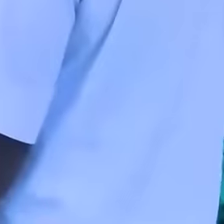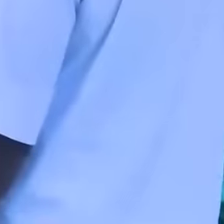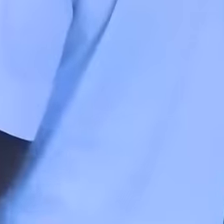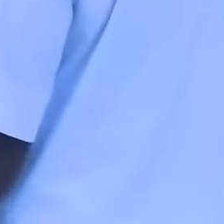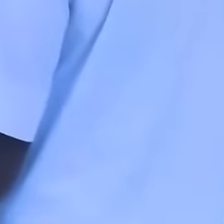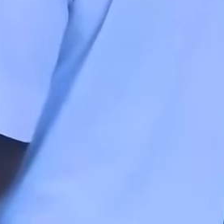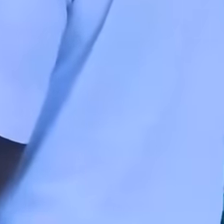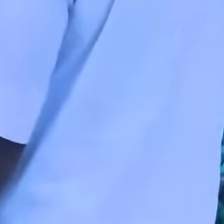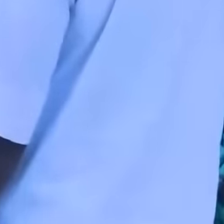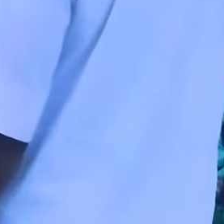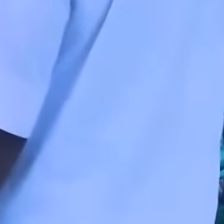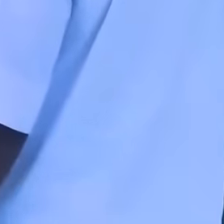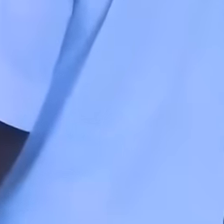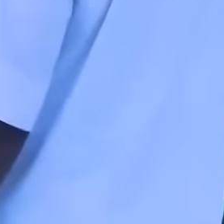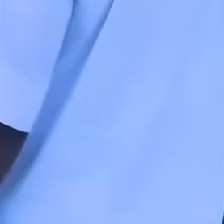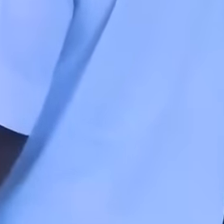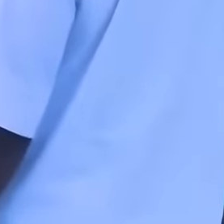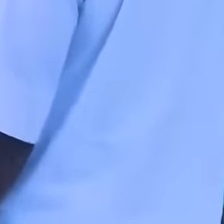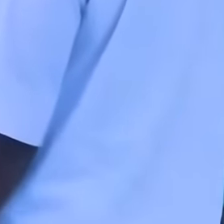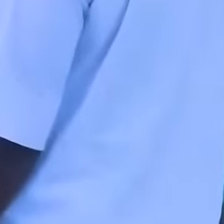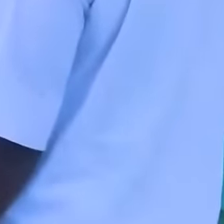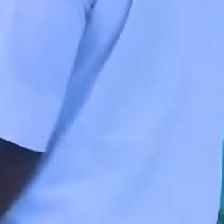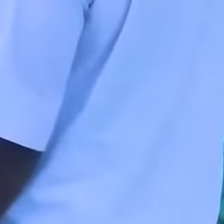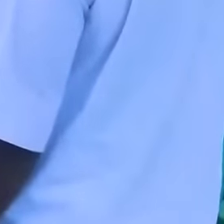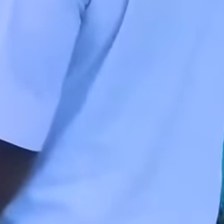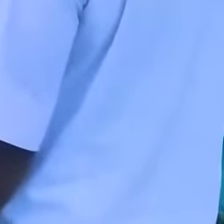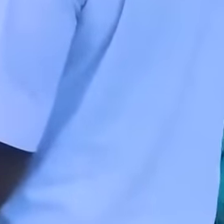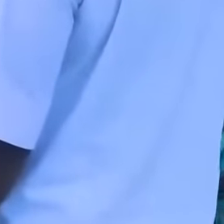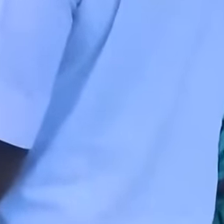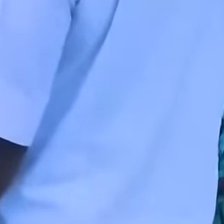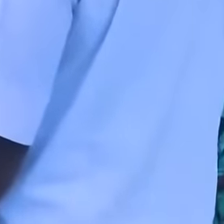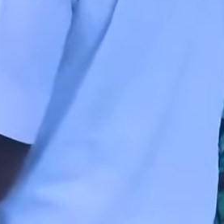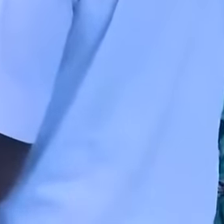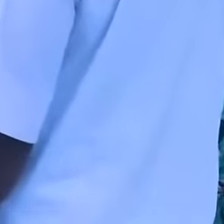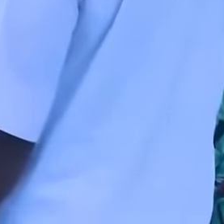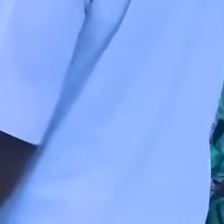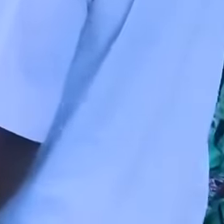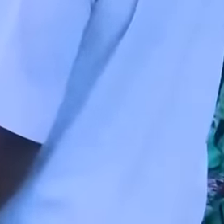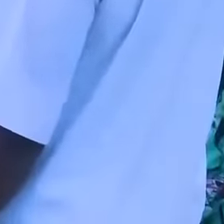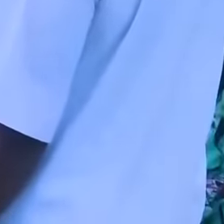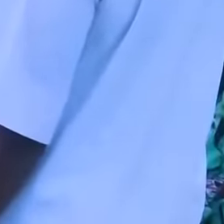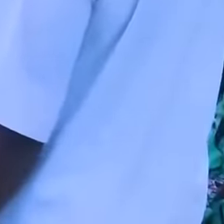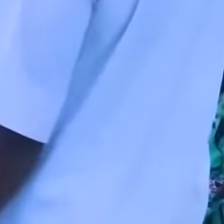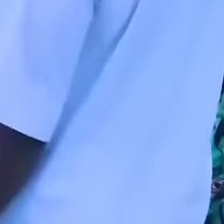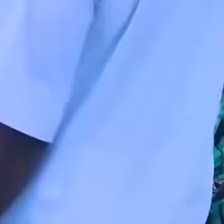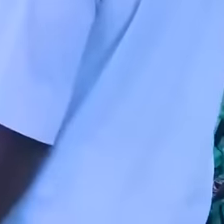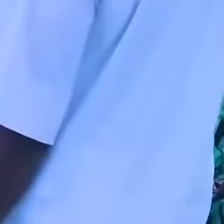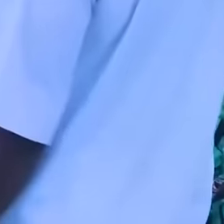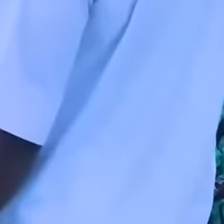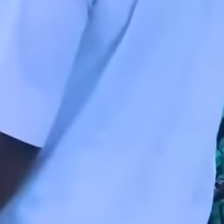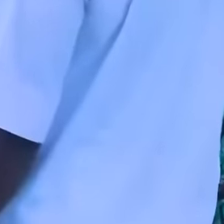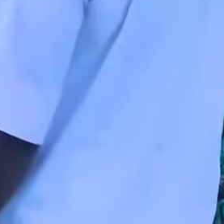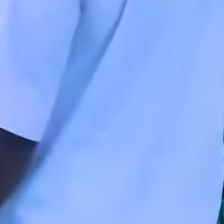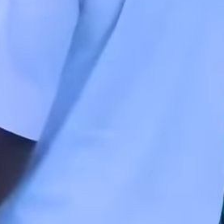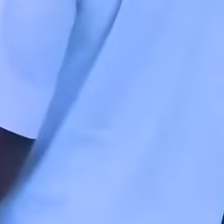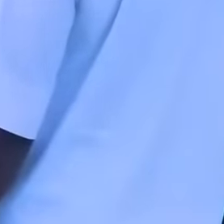Paeli gasanda. Keli indaga. Okoroko bali indaru. Metala va dukin